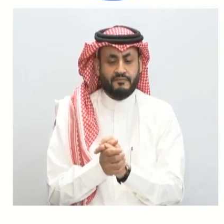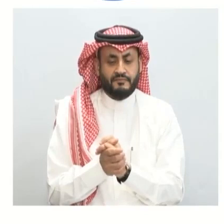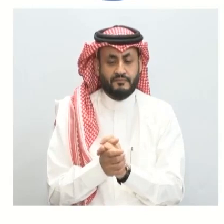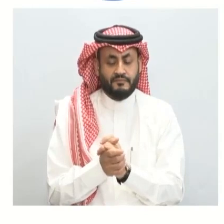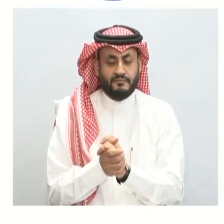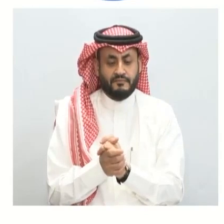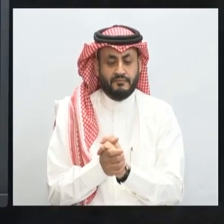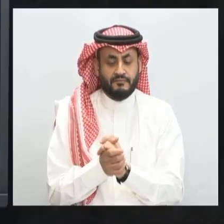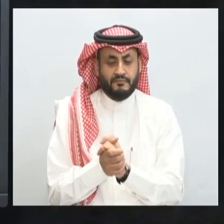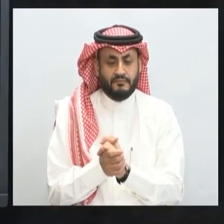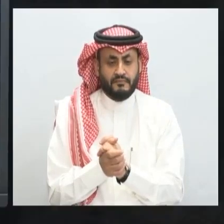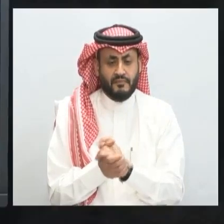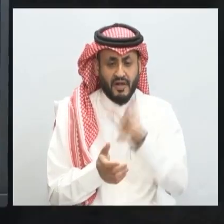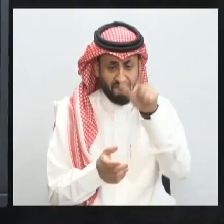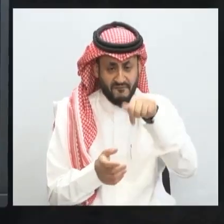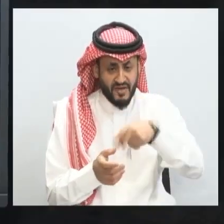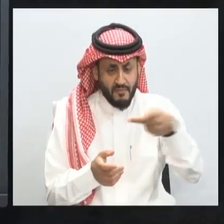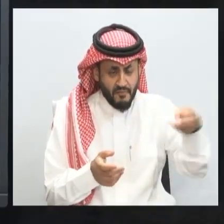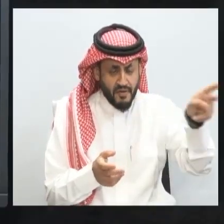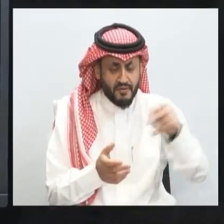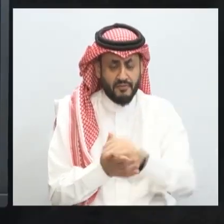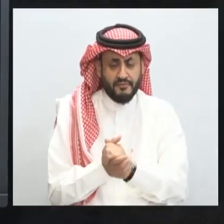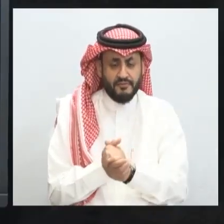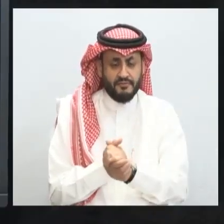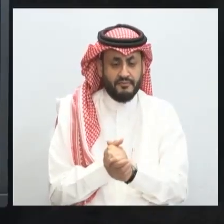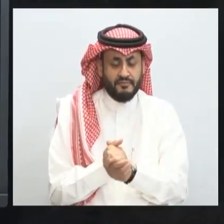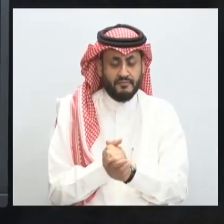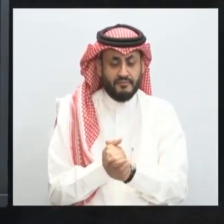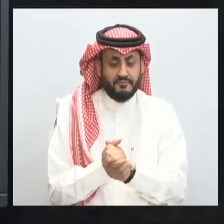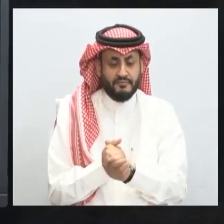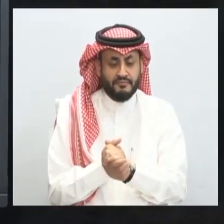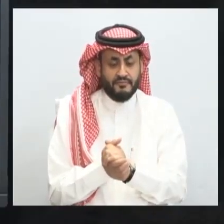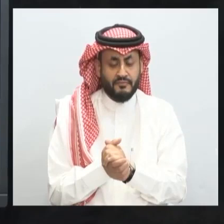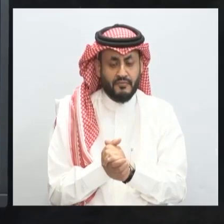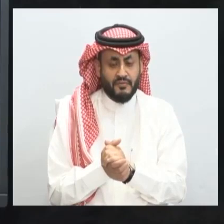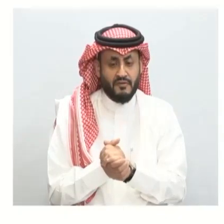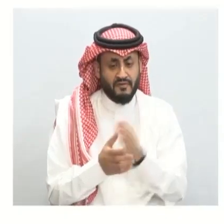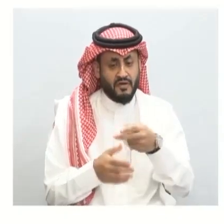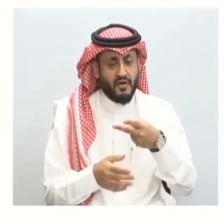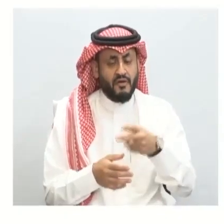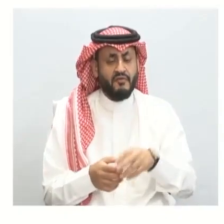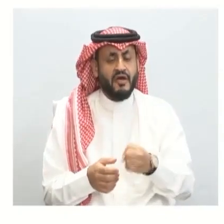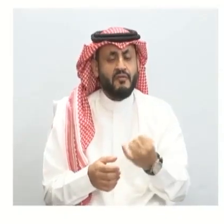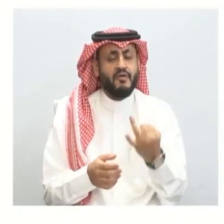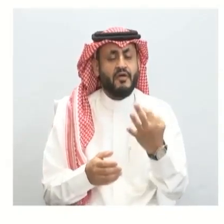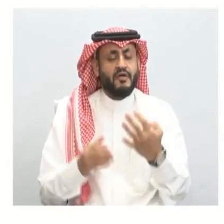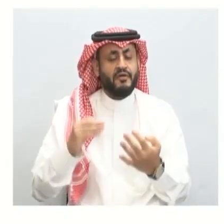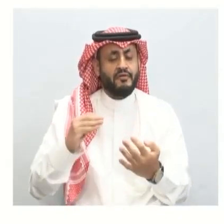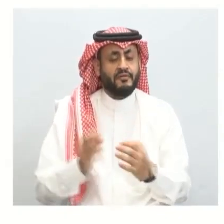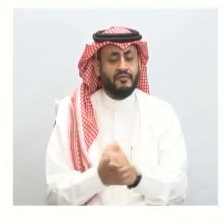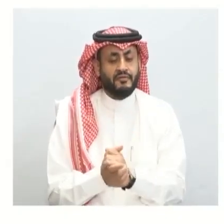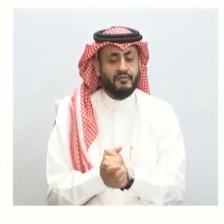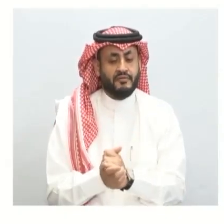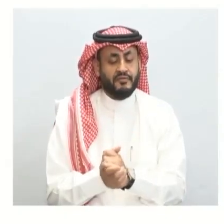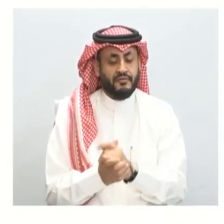title? Is anybody out there? Now there are different answers for it. Now basically, if